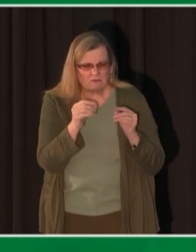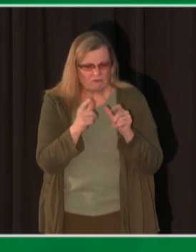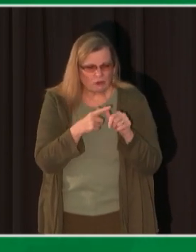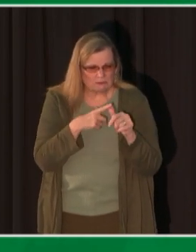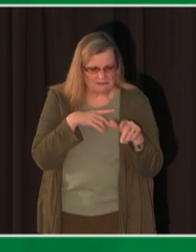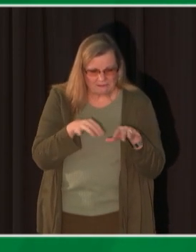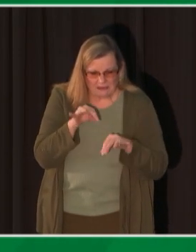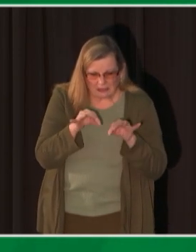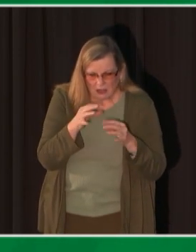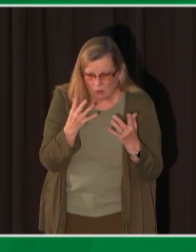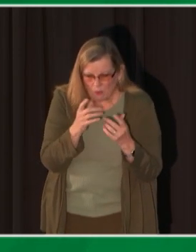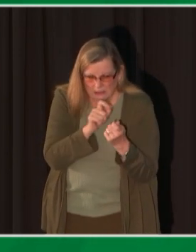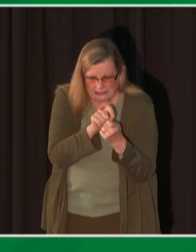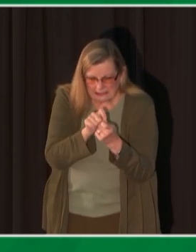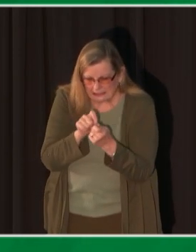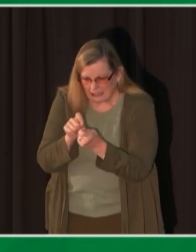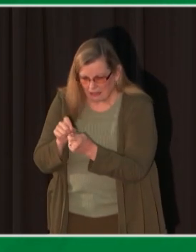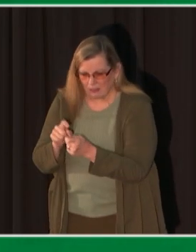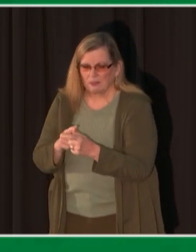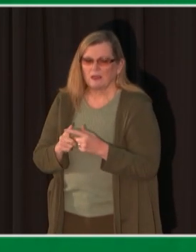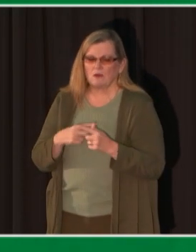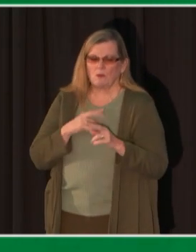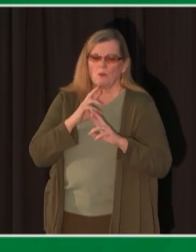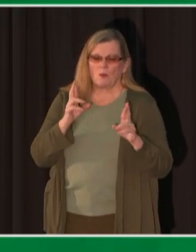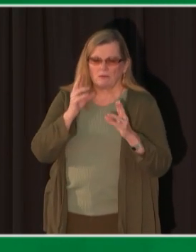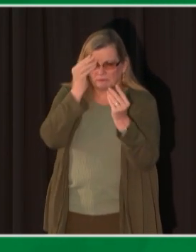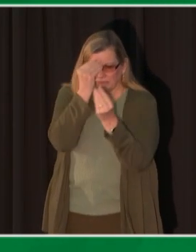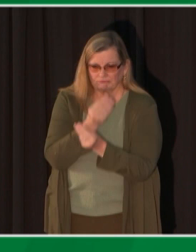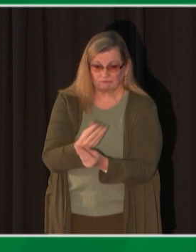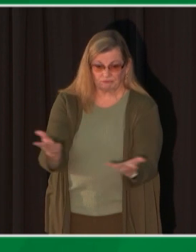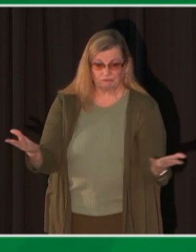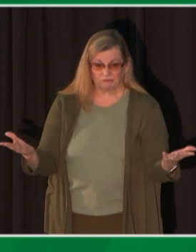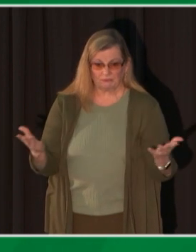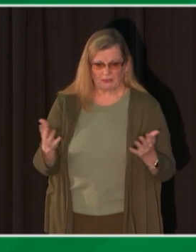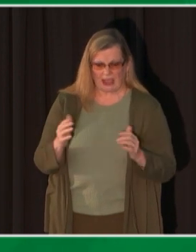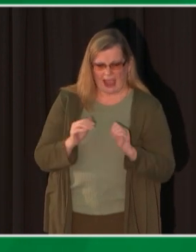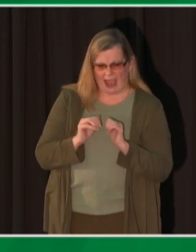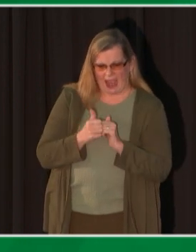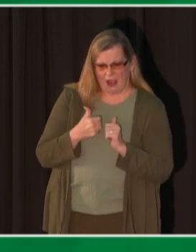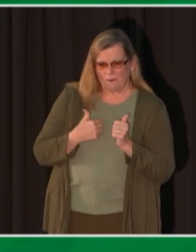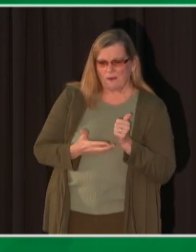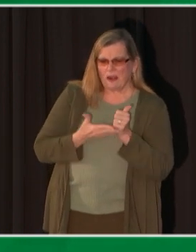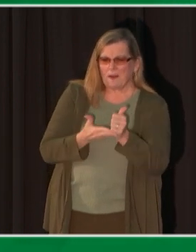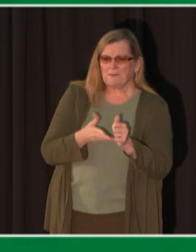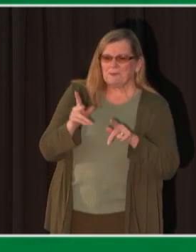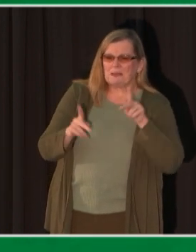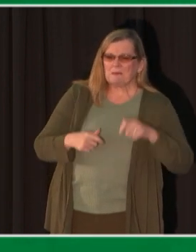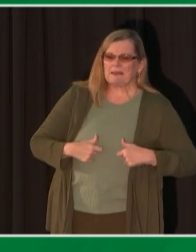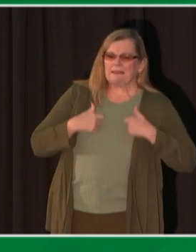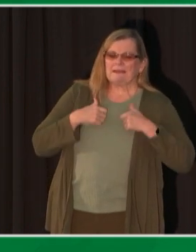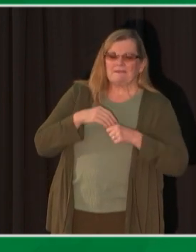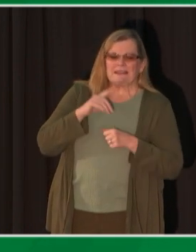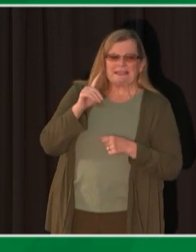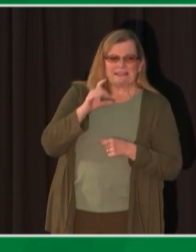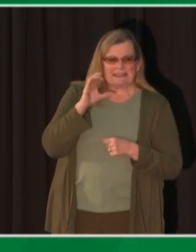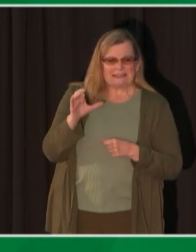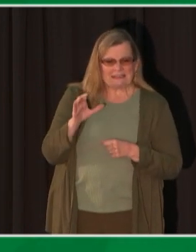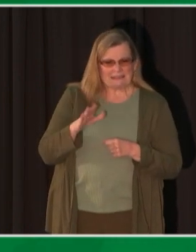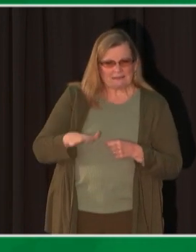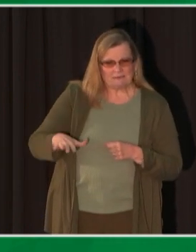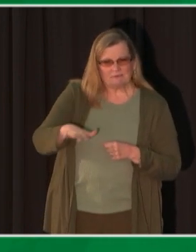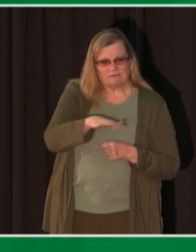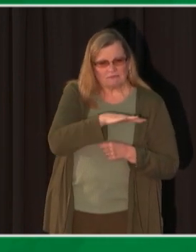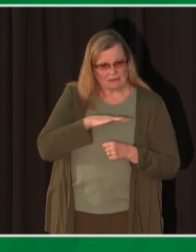To get DC residents the relief that they need, we continue to be very focused on improving the process